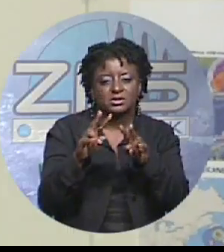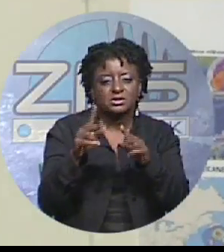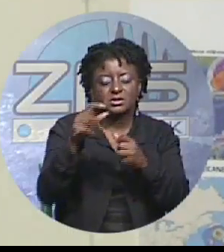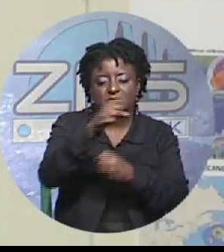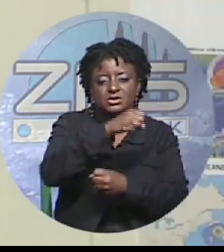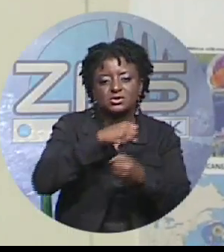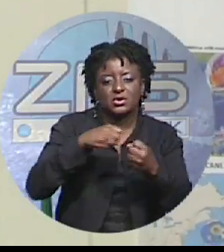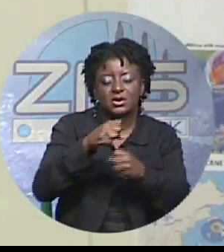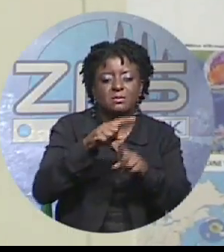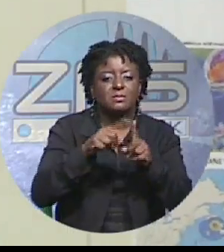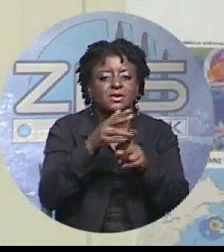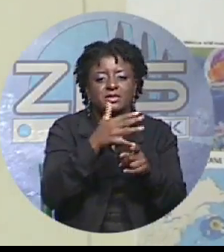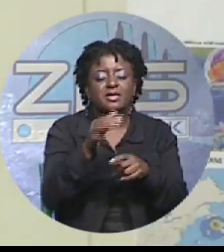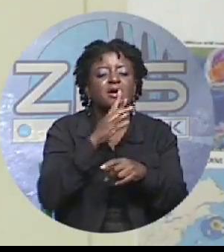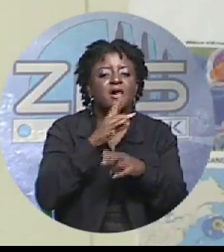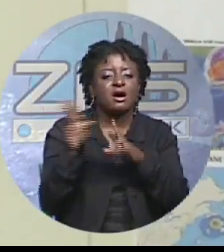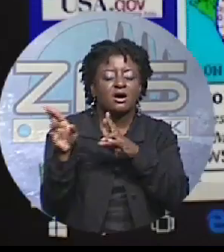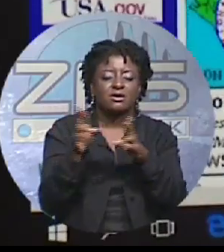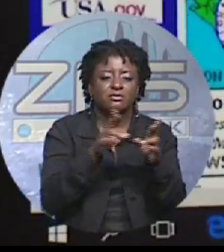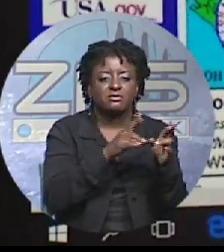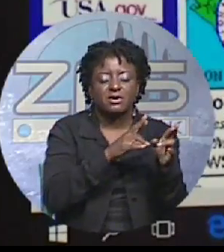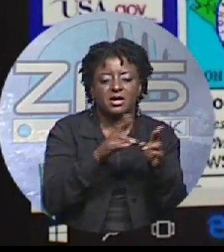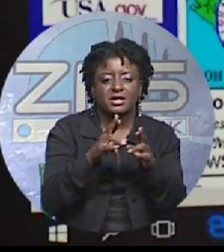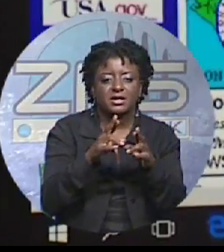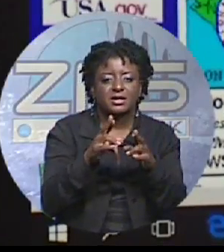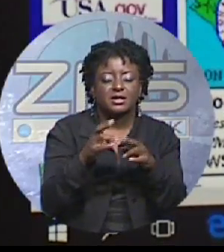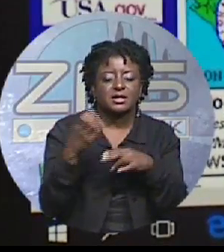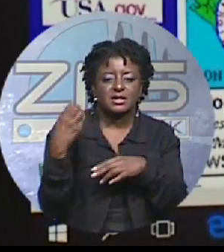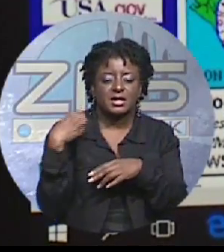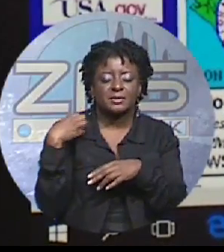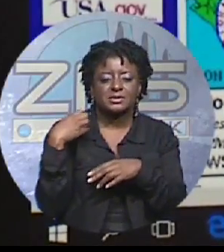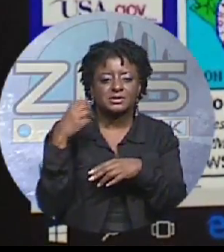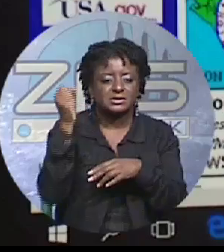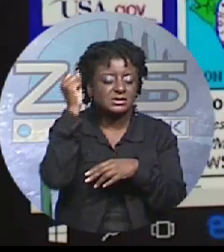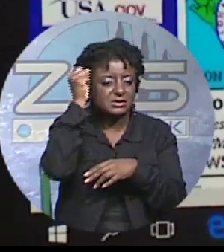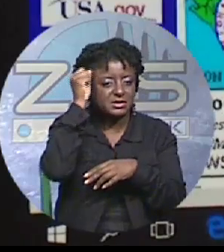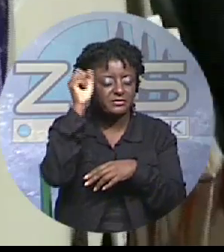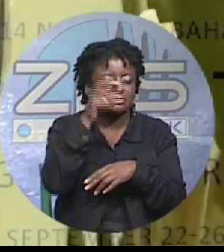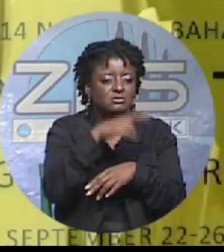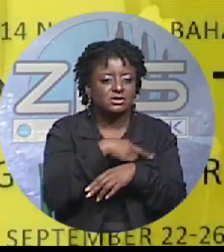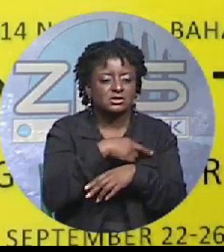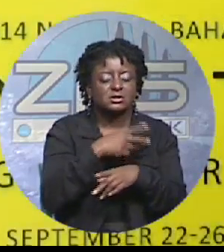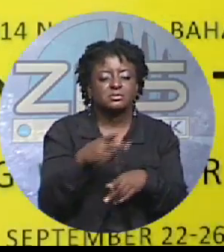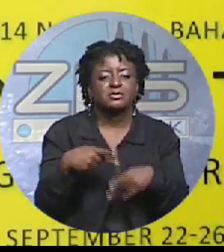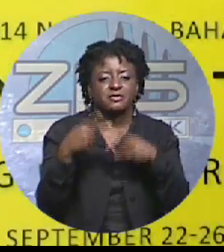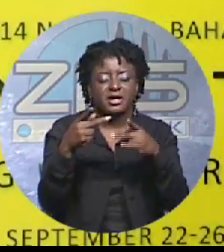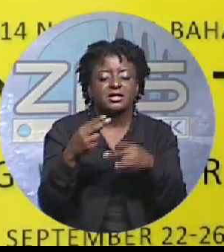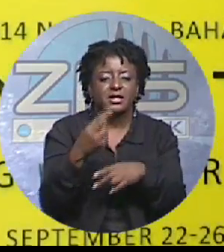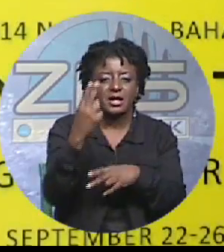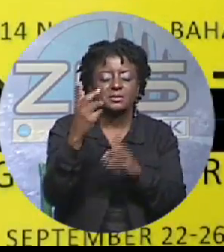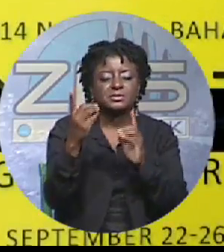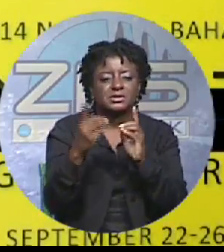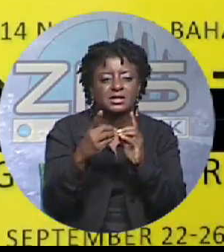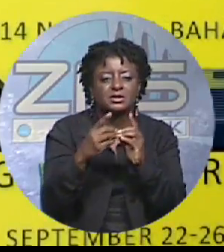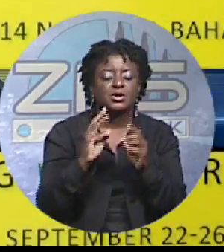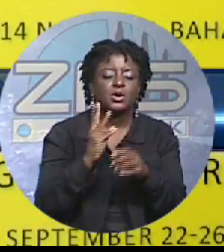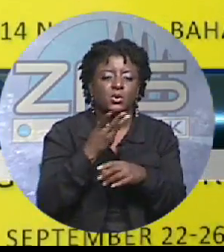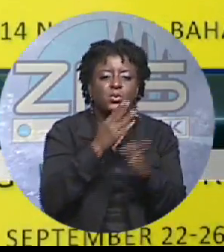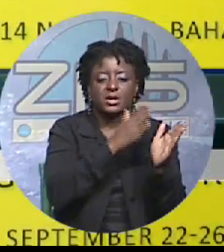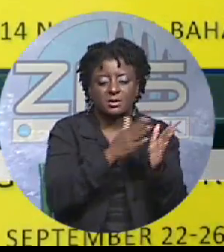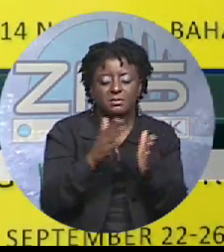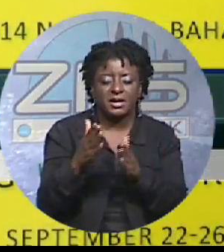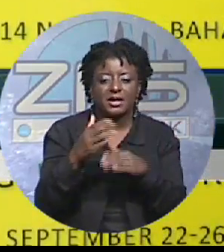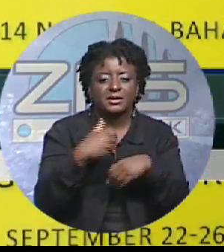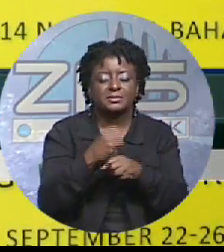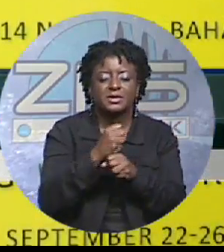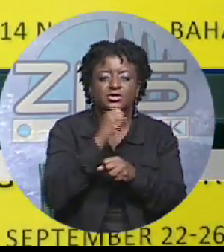readiness. NEMA's director, Captain Stephen Russell, provided members of the media with an update today. We have been planning and making sure that